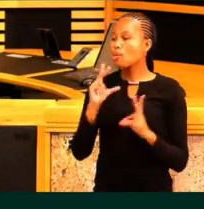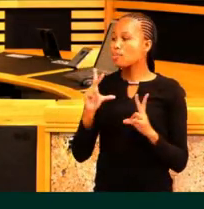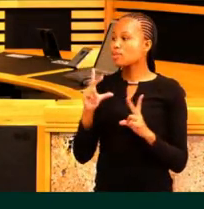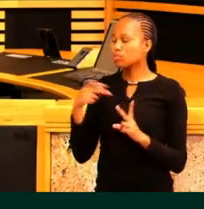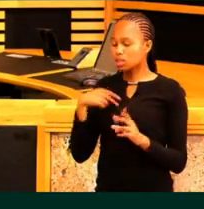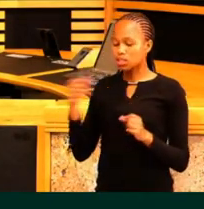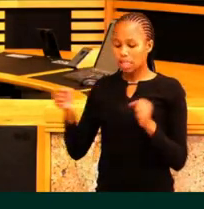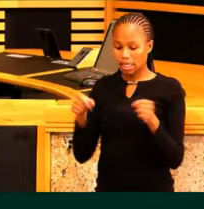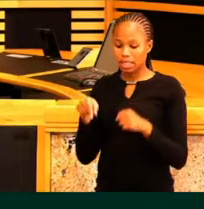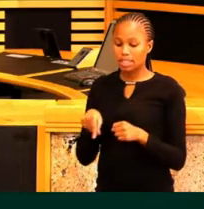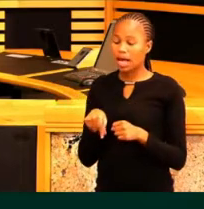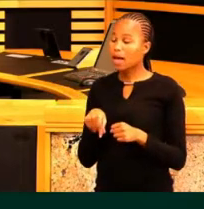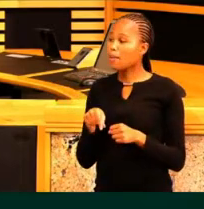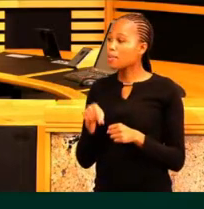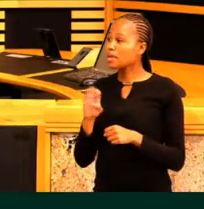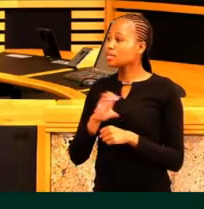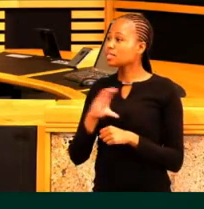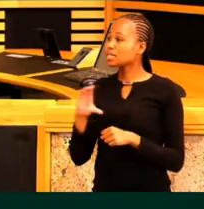um